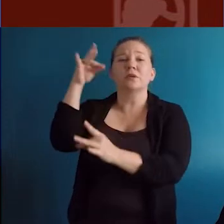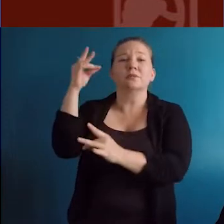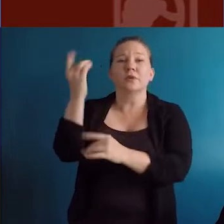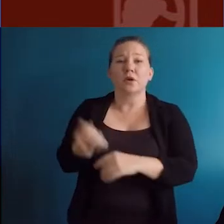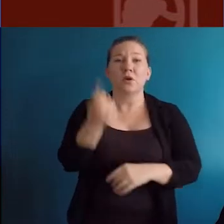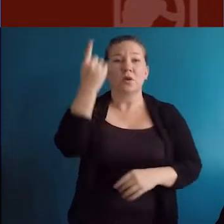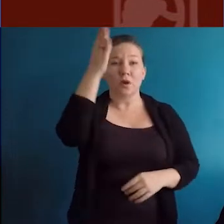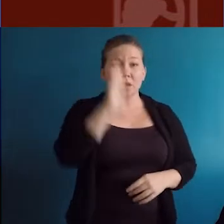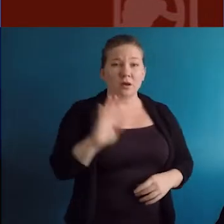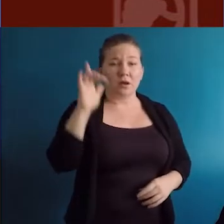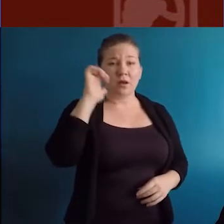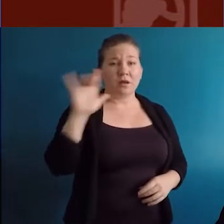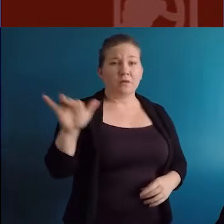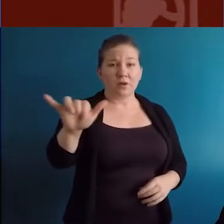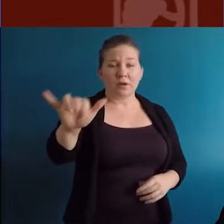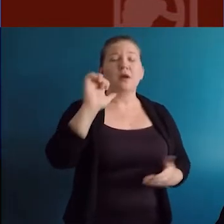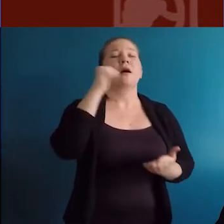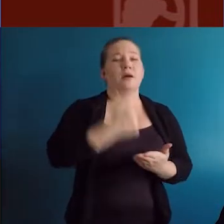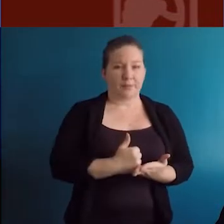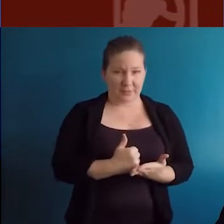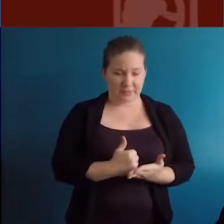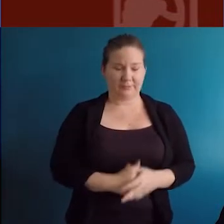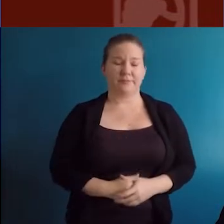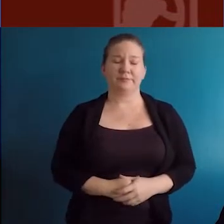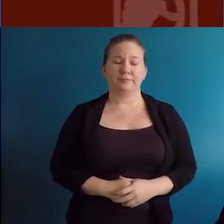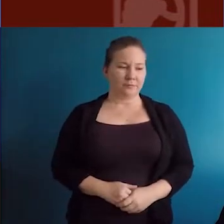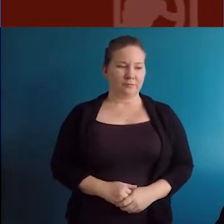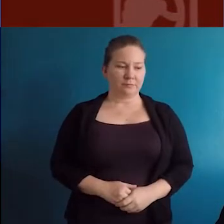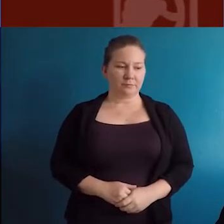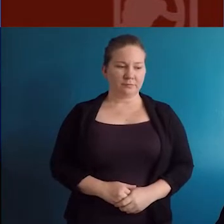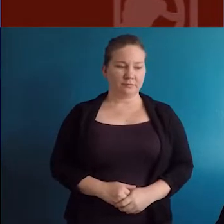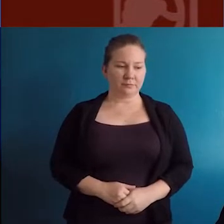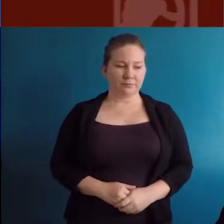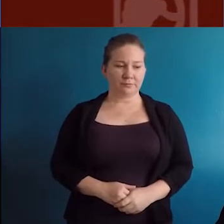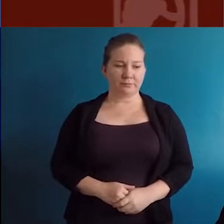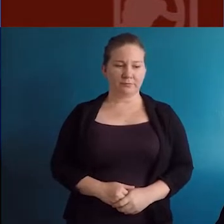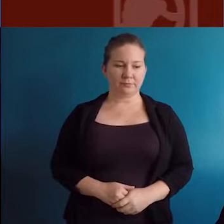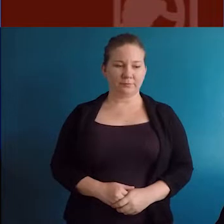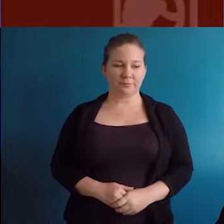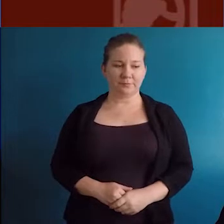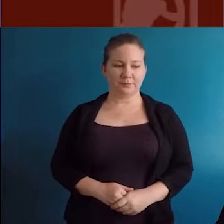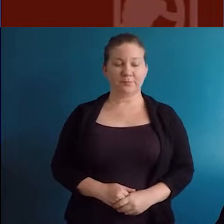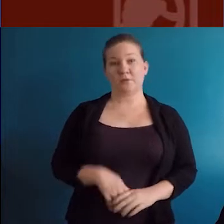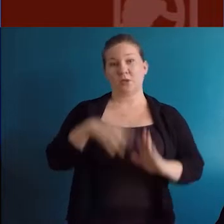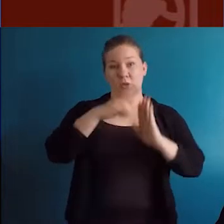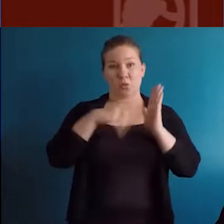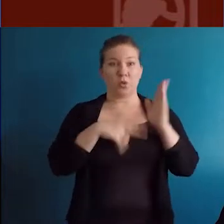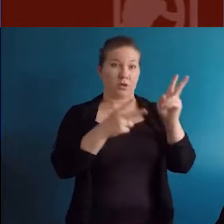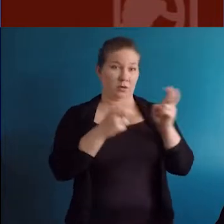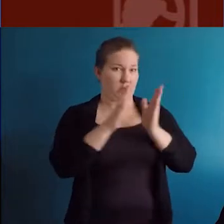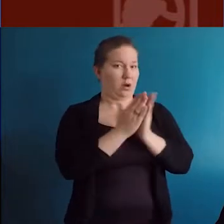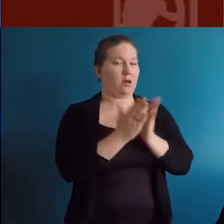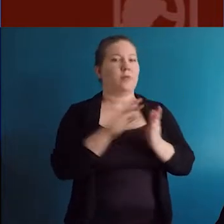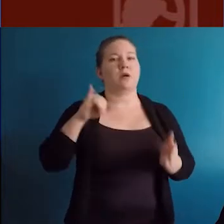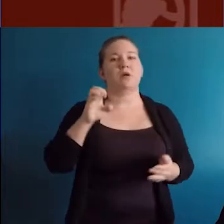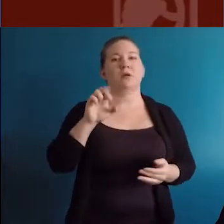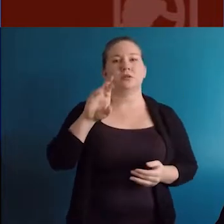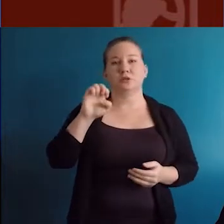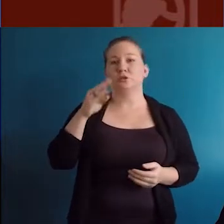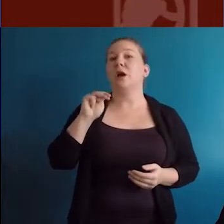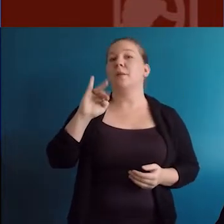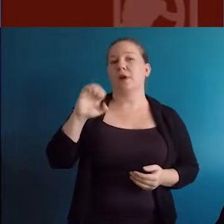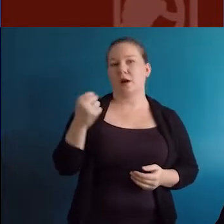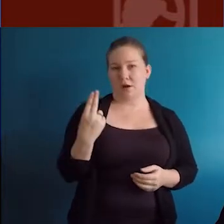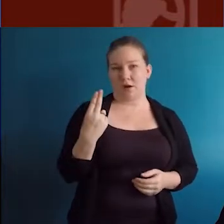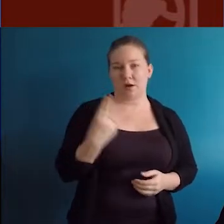Amen. A reading from the book of Jeremiah. O Lord, you know, remember